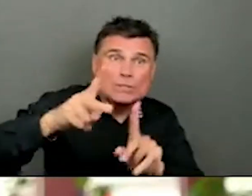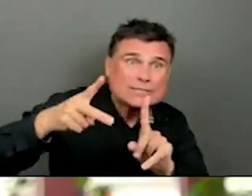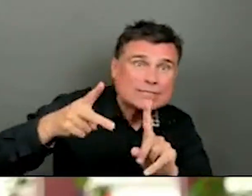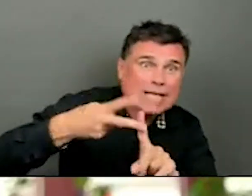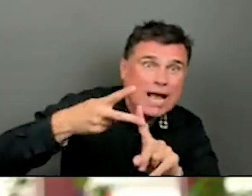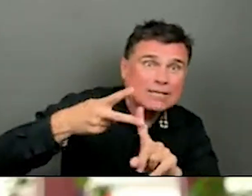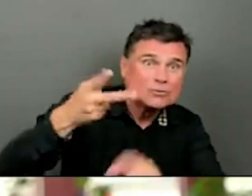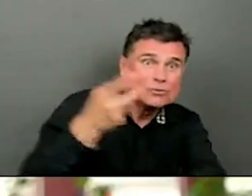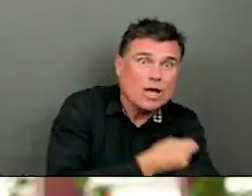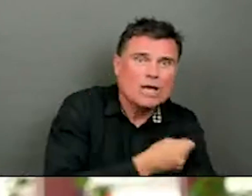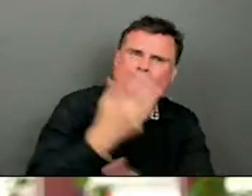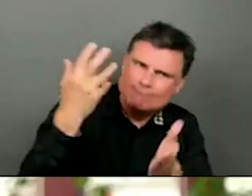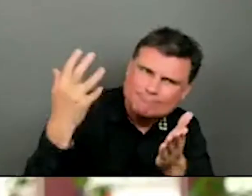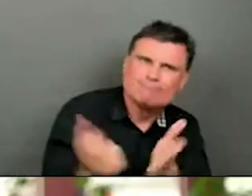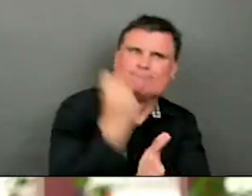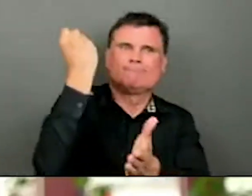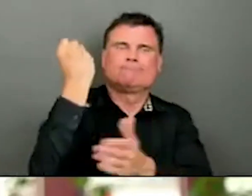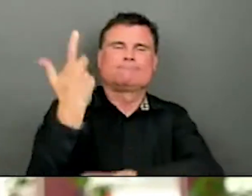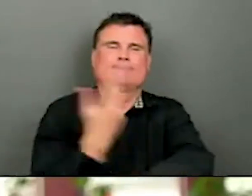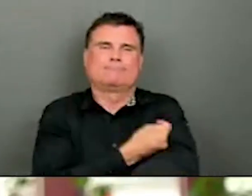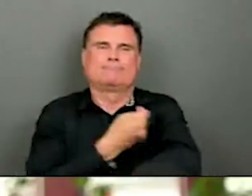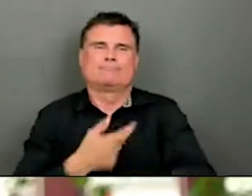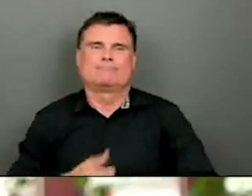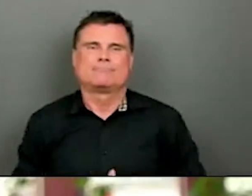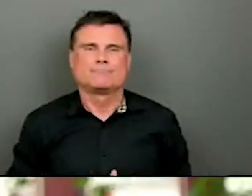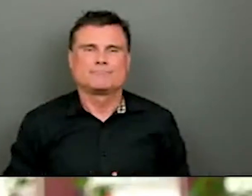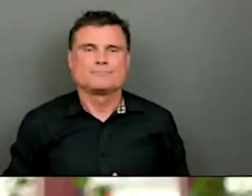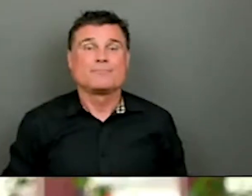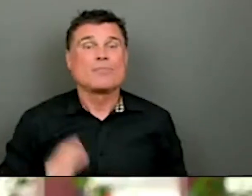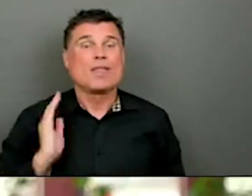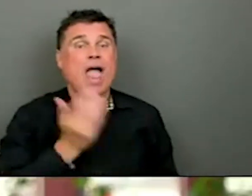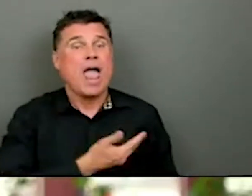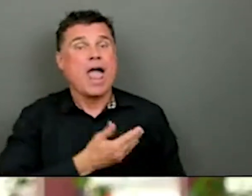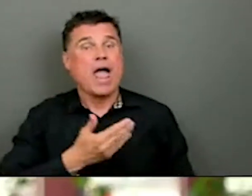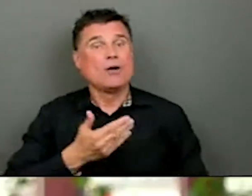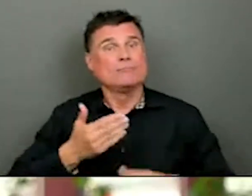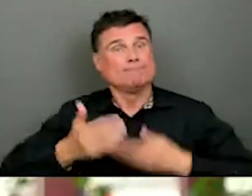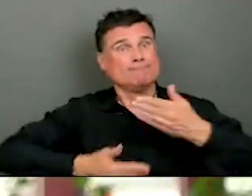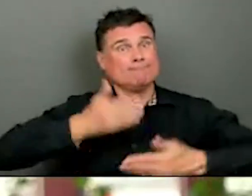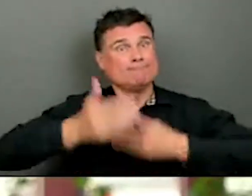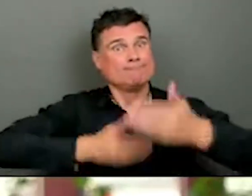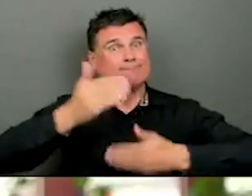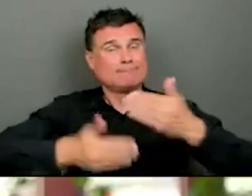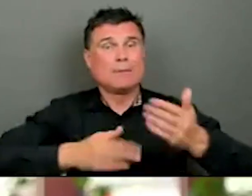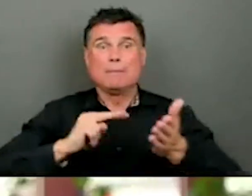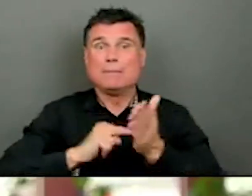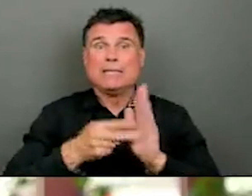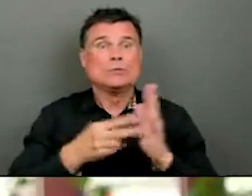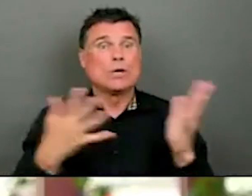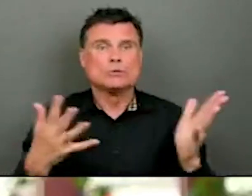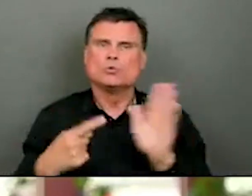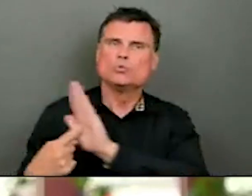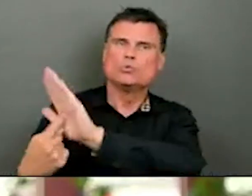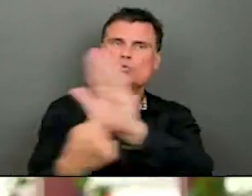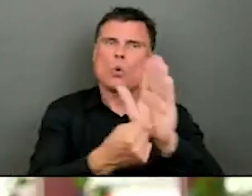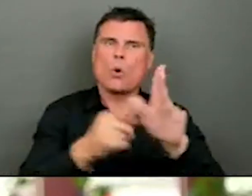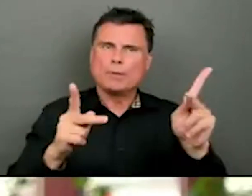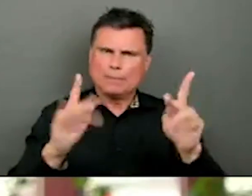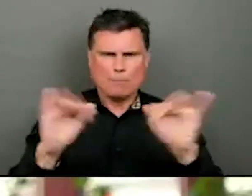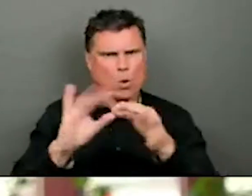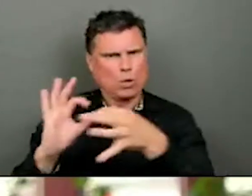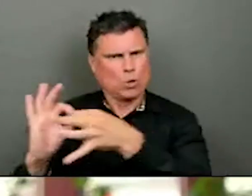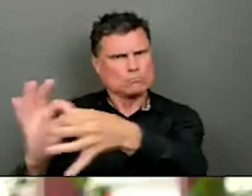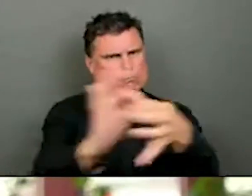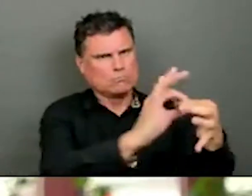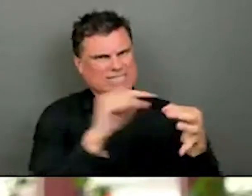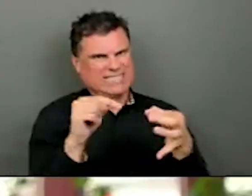progress through this pandemic is the result of everyone working together, and we have done that in BC. Doing our part,